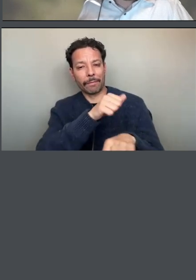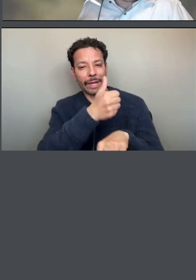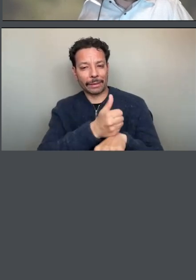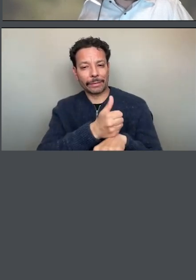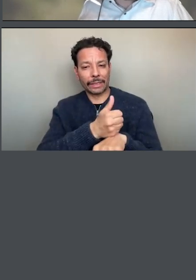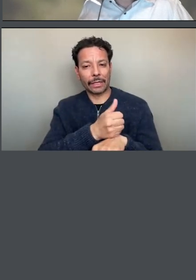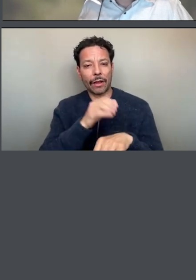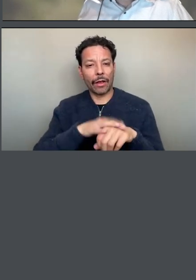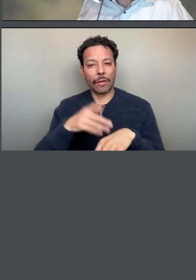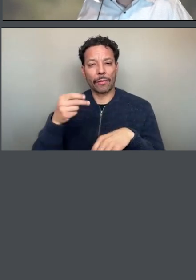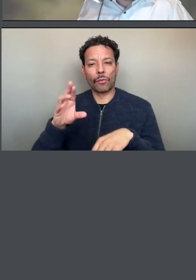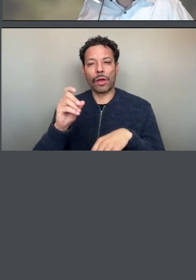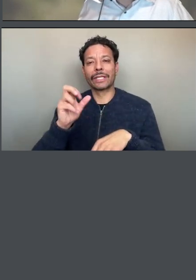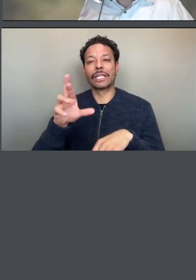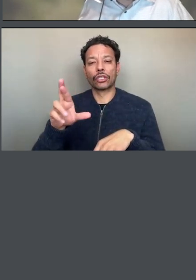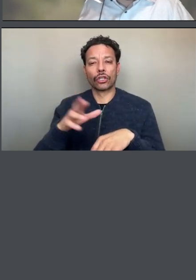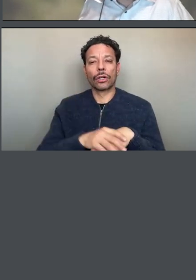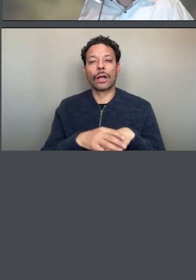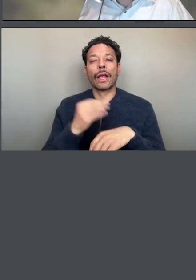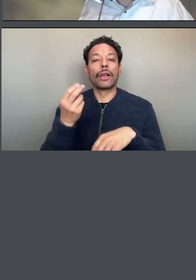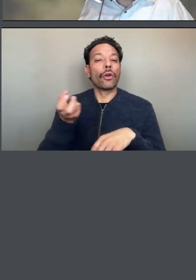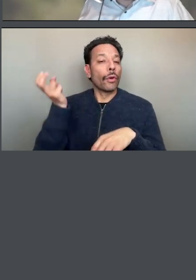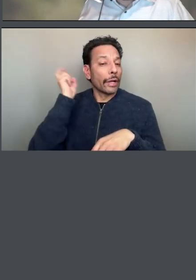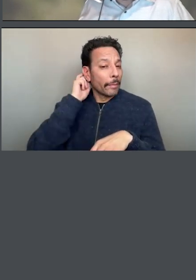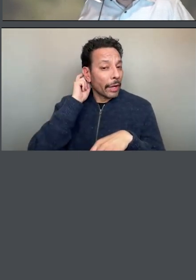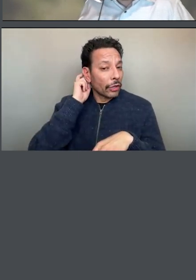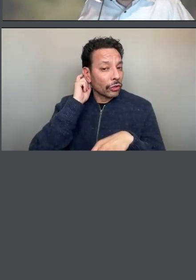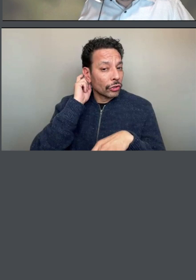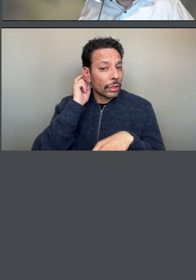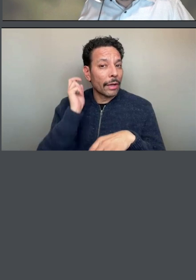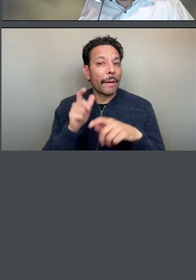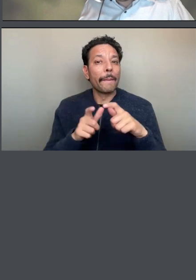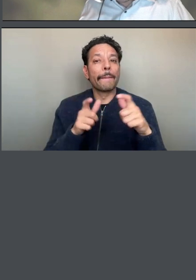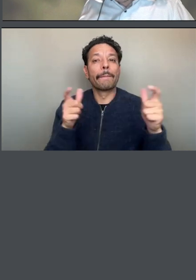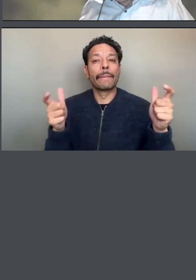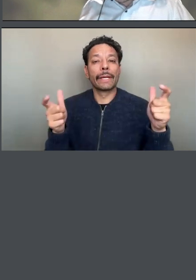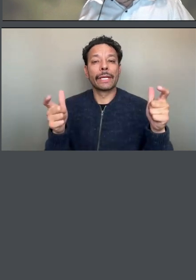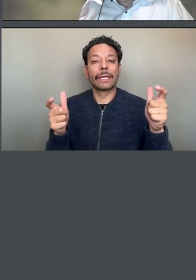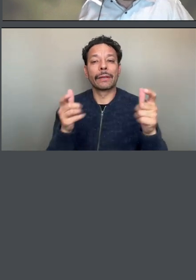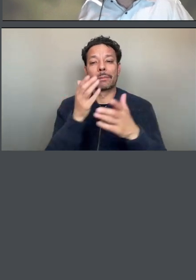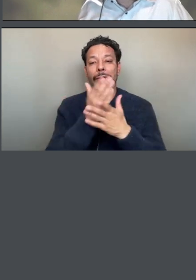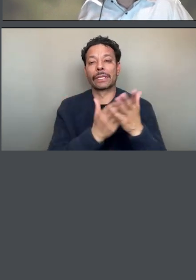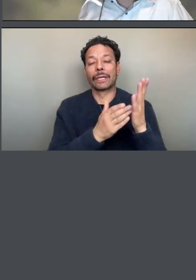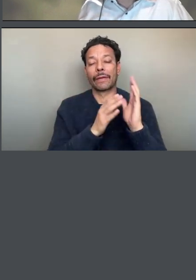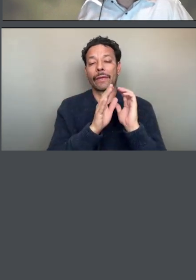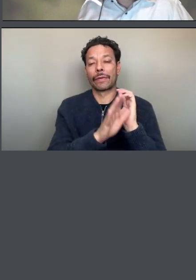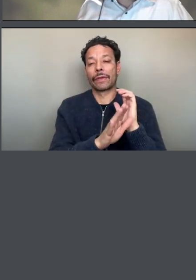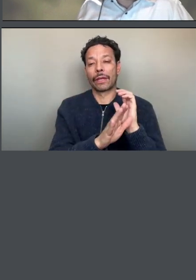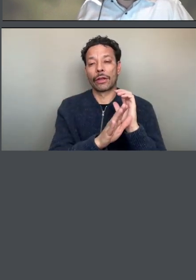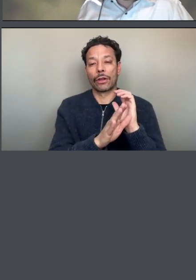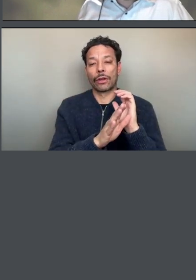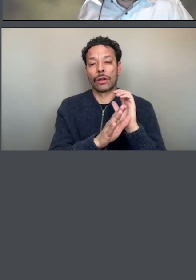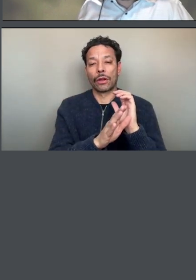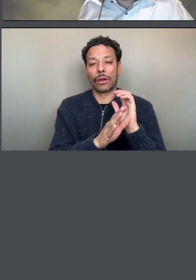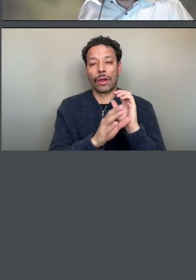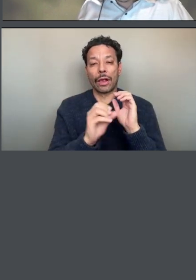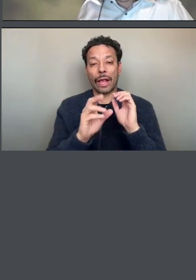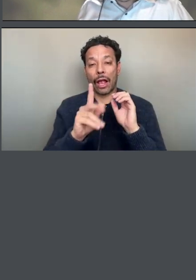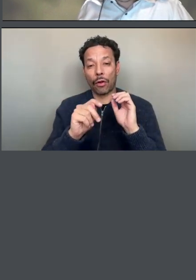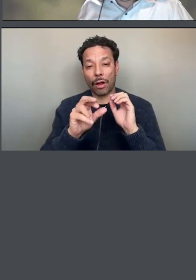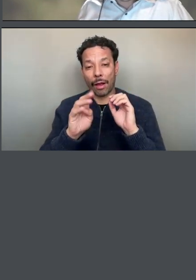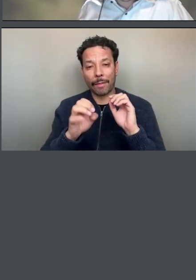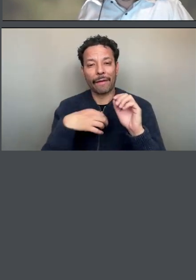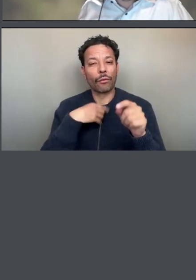the processor. Then for cochlear implants, a big piece of their outcome is having